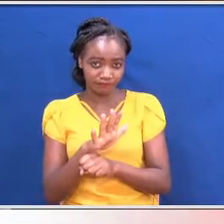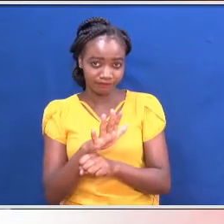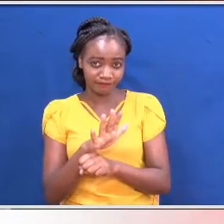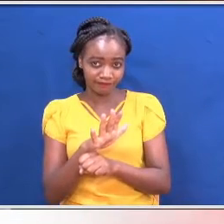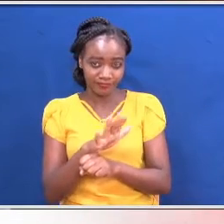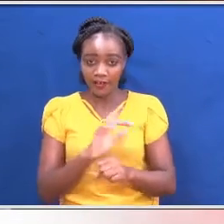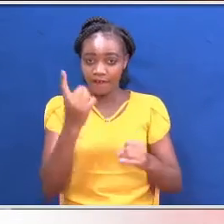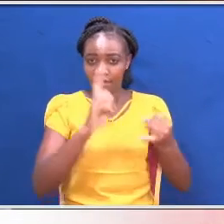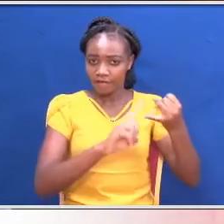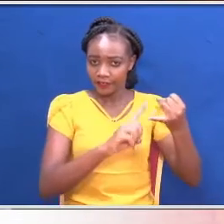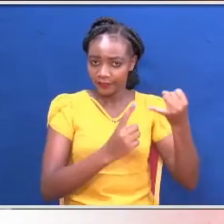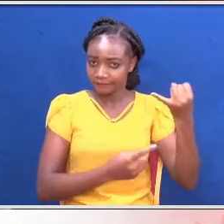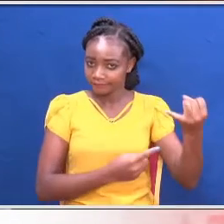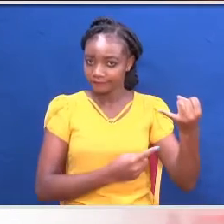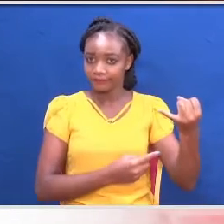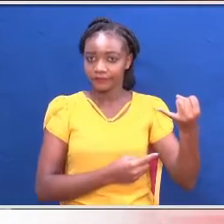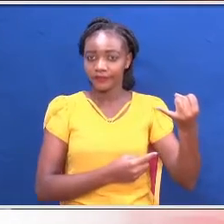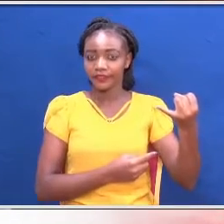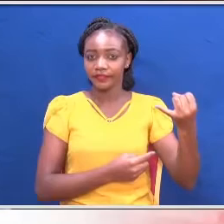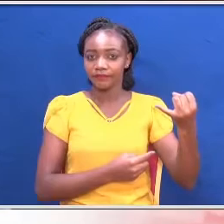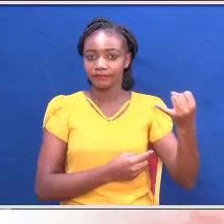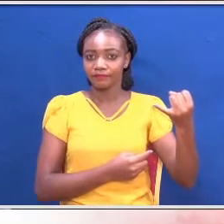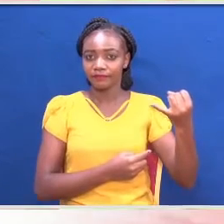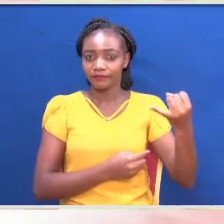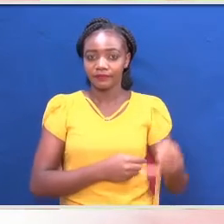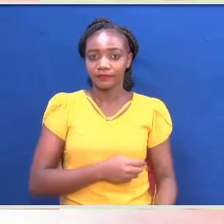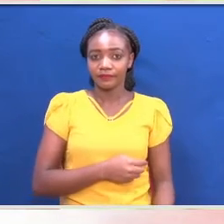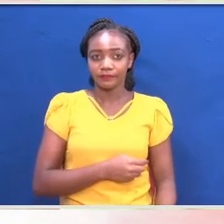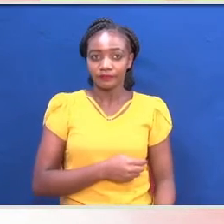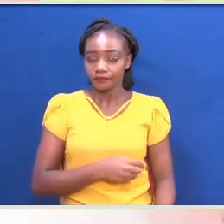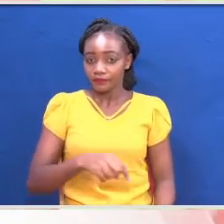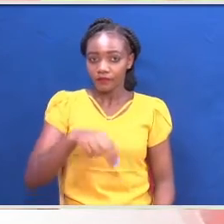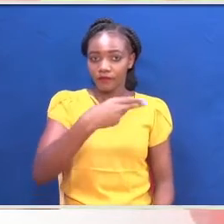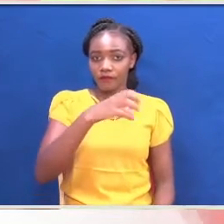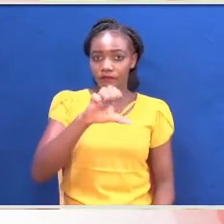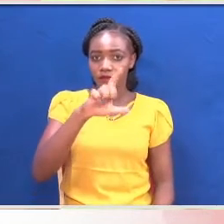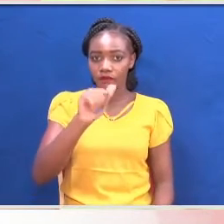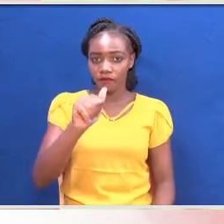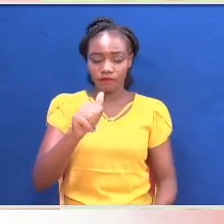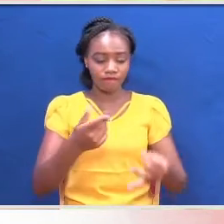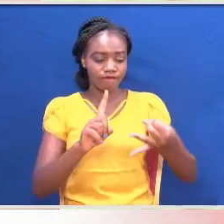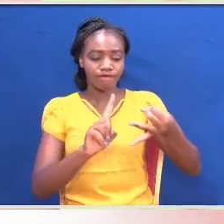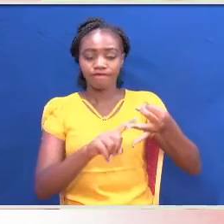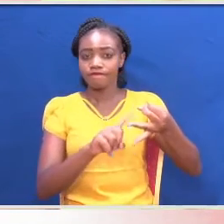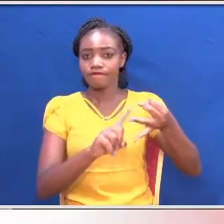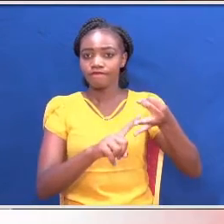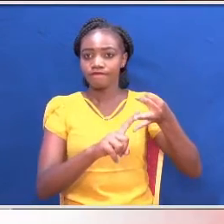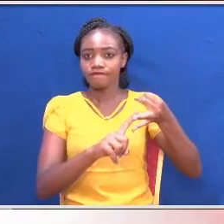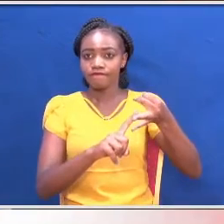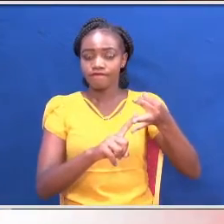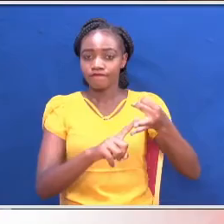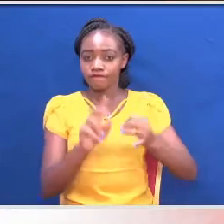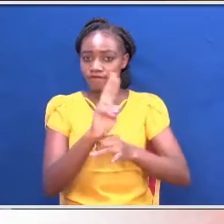The first one is Hella Clothing Limited. The second industry I'd like to mention is Betty